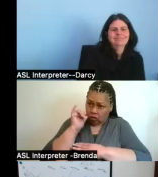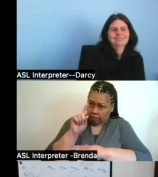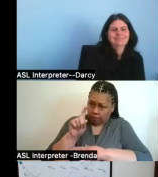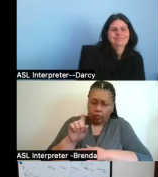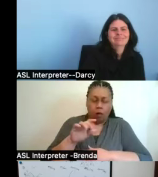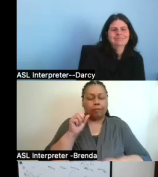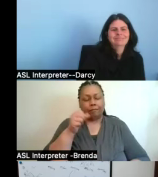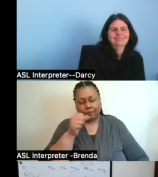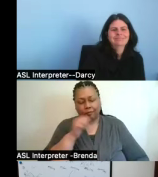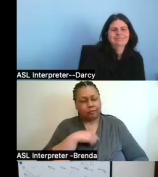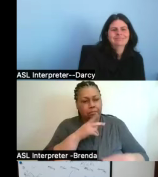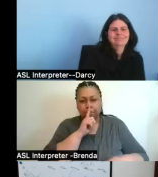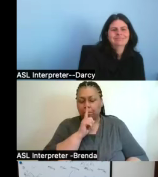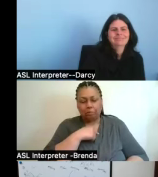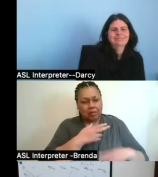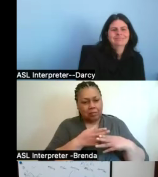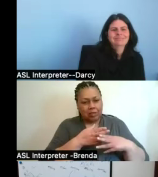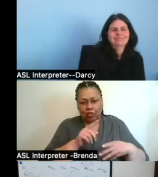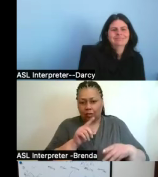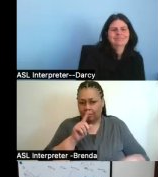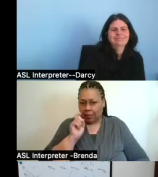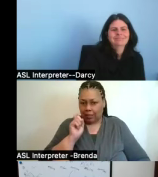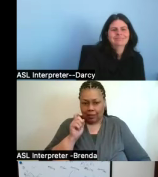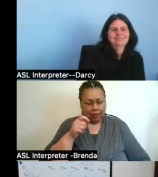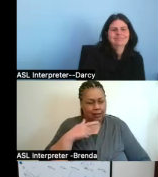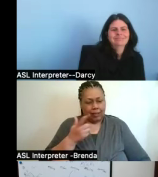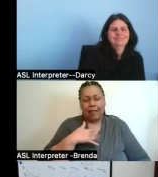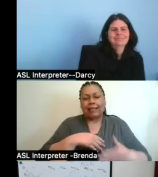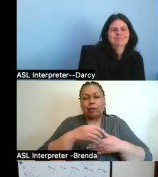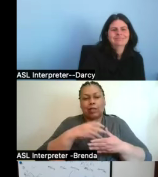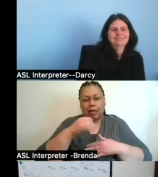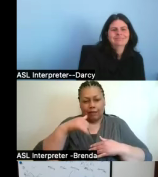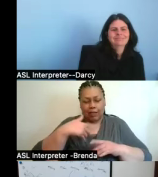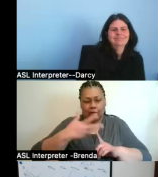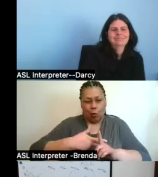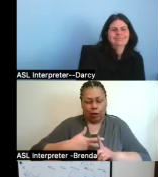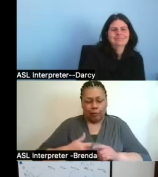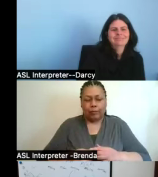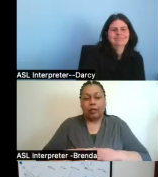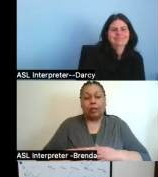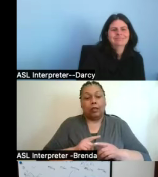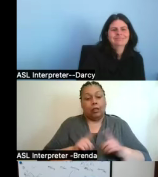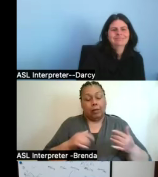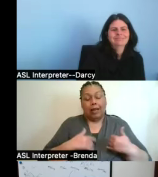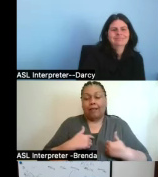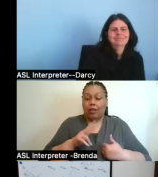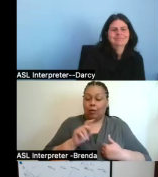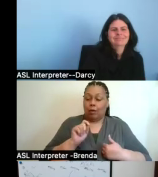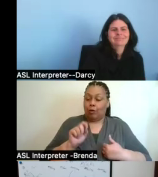Yeah, so I didn't mention it partly because it was out of this quarter, but yeah, so there was a magnitude